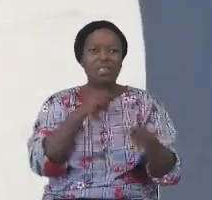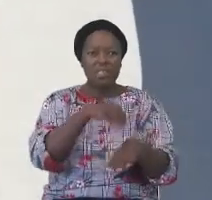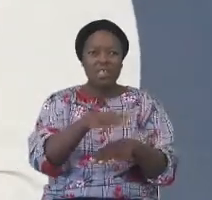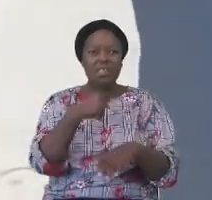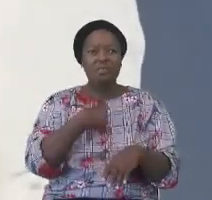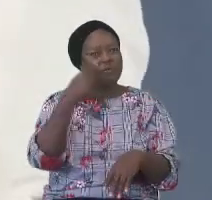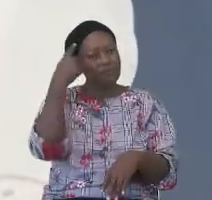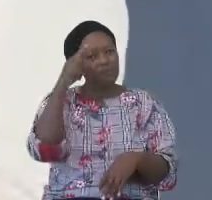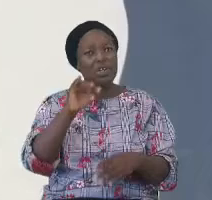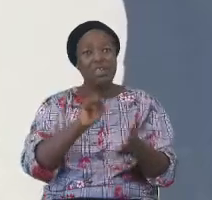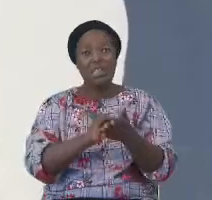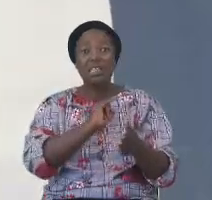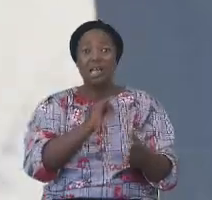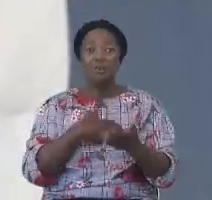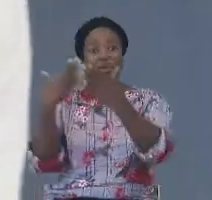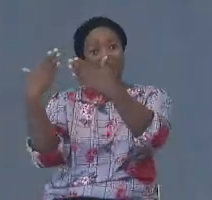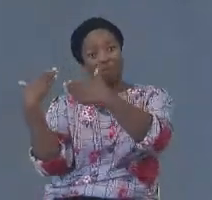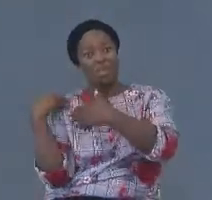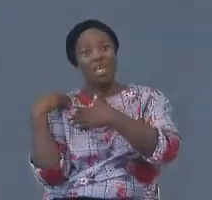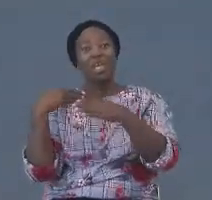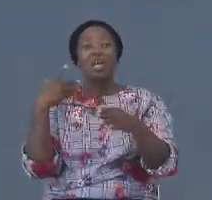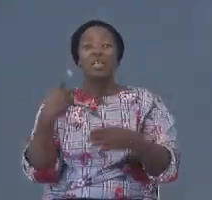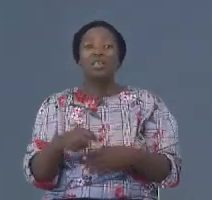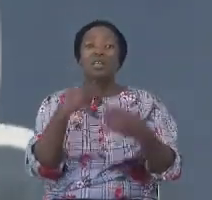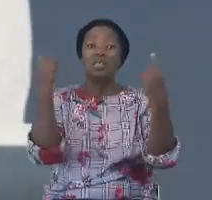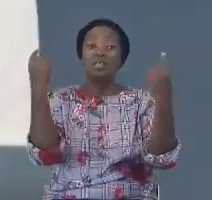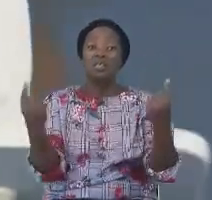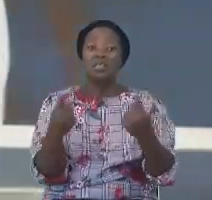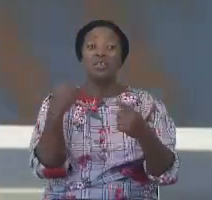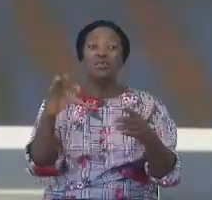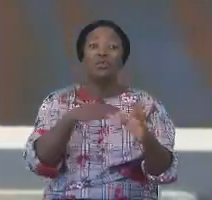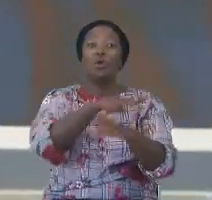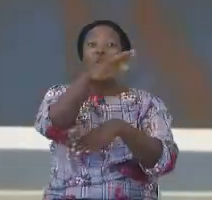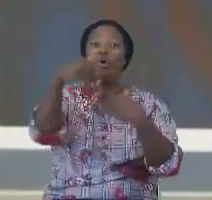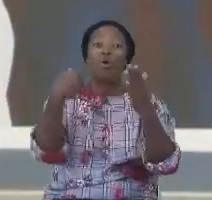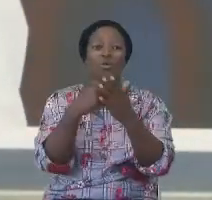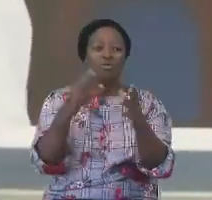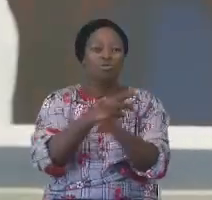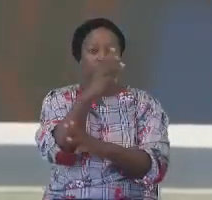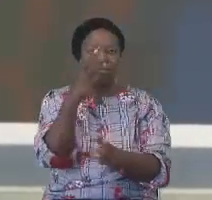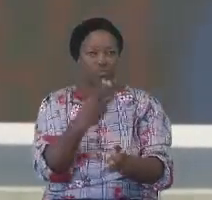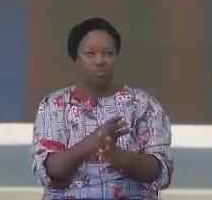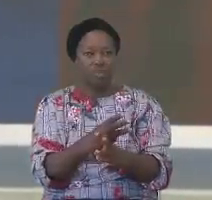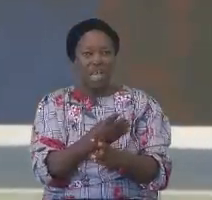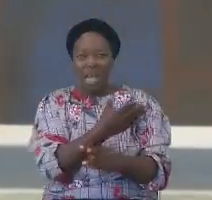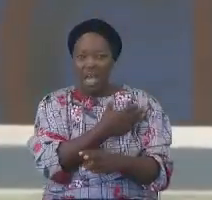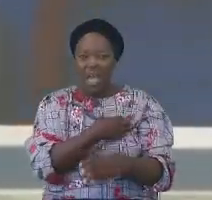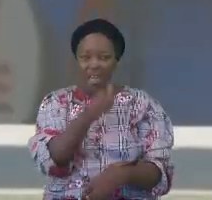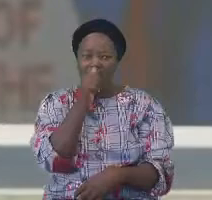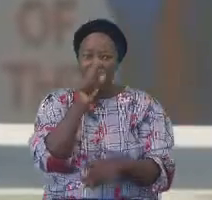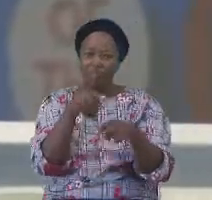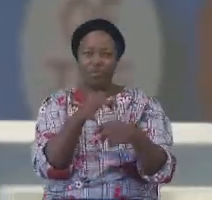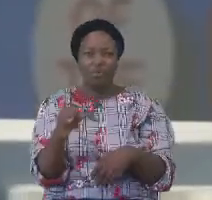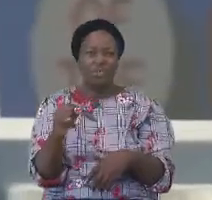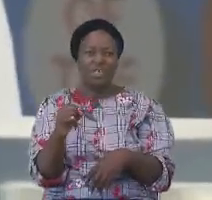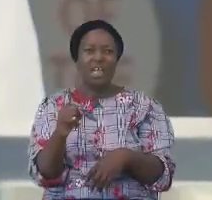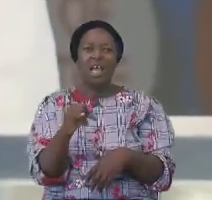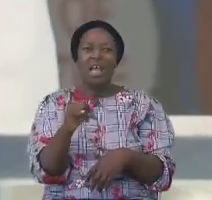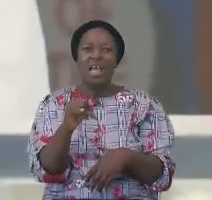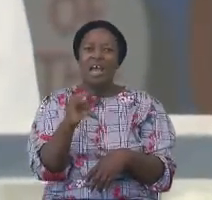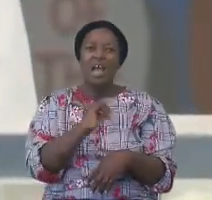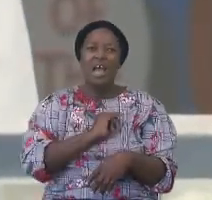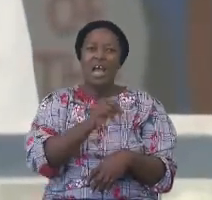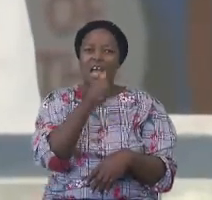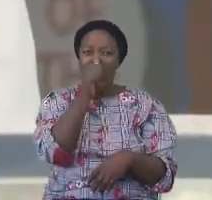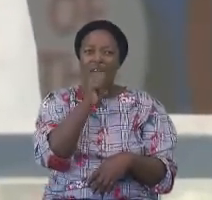him that sent me that's what he sent me for that i will bear the iniquity of the whole